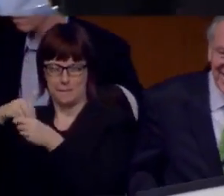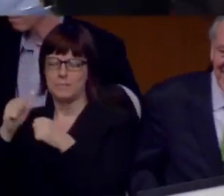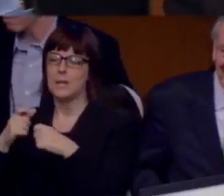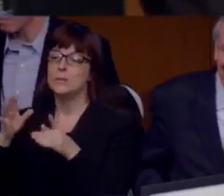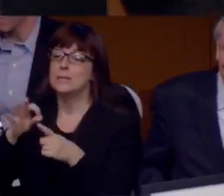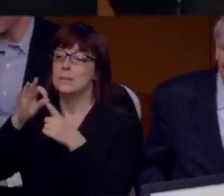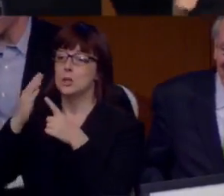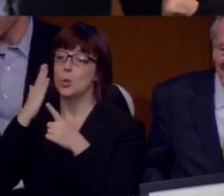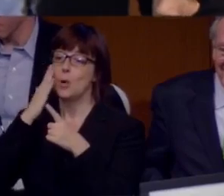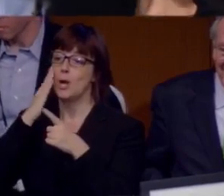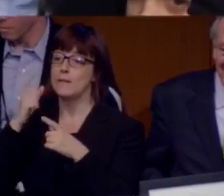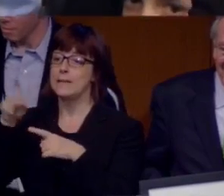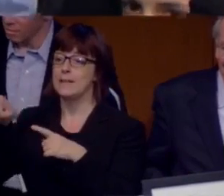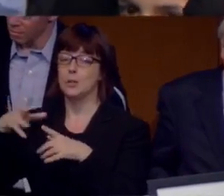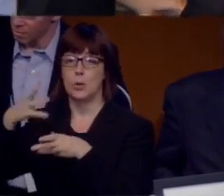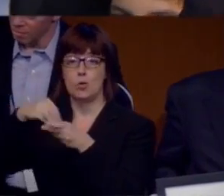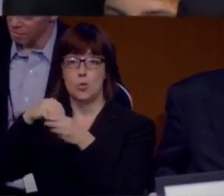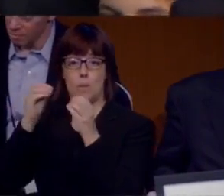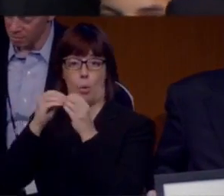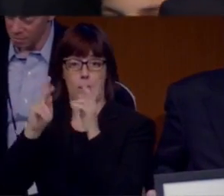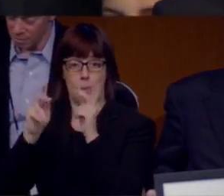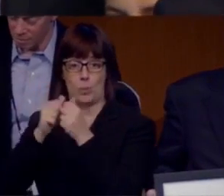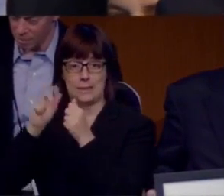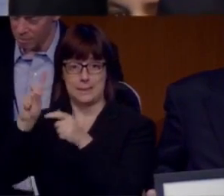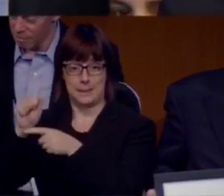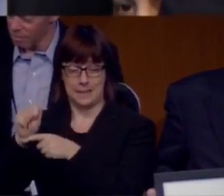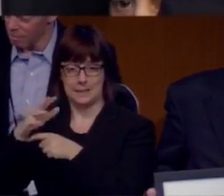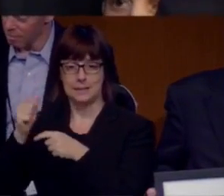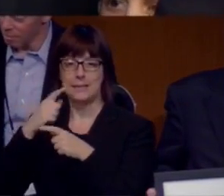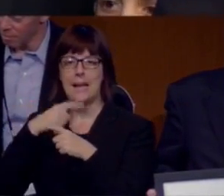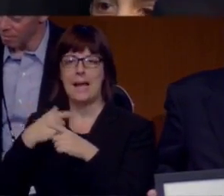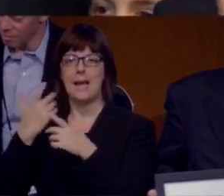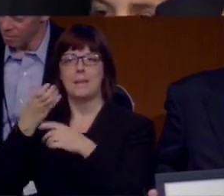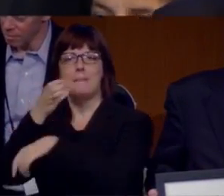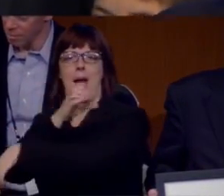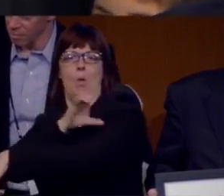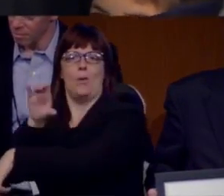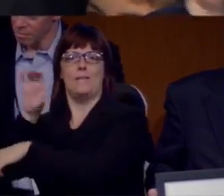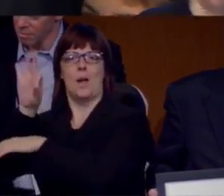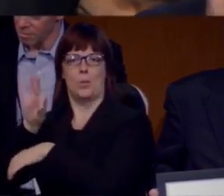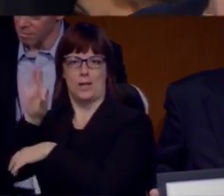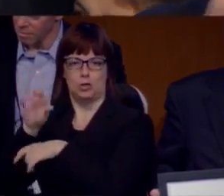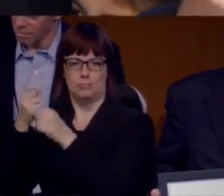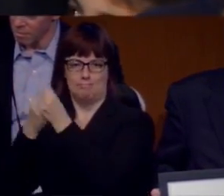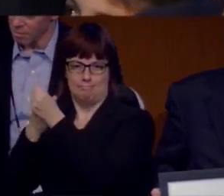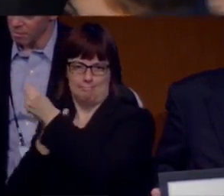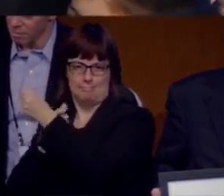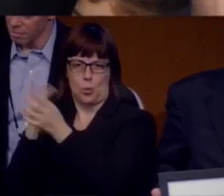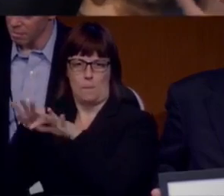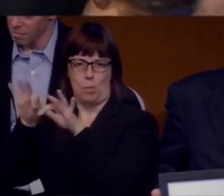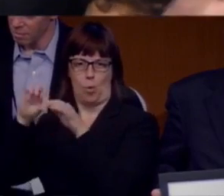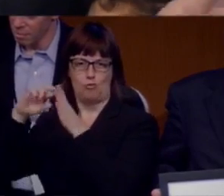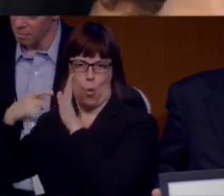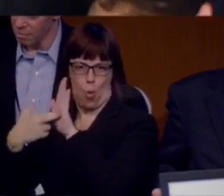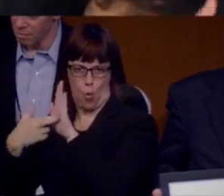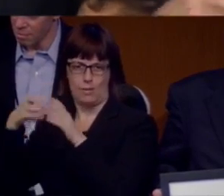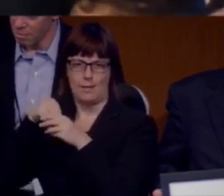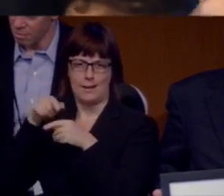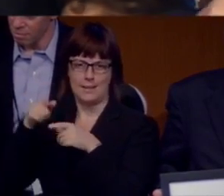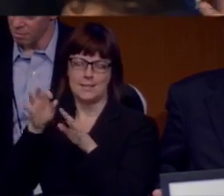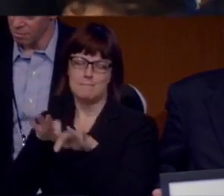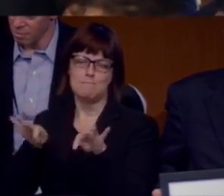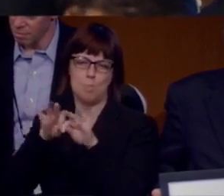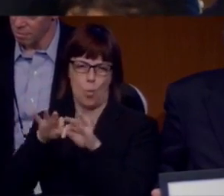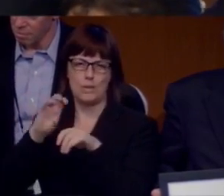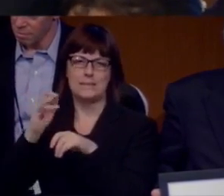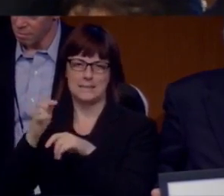need to include people with disabilities and empowered the foundation to play an important role in this crucial civil